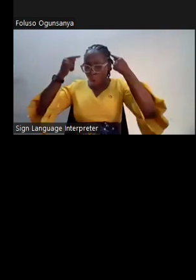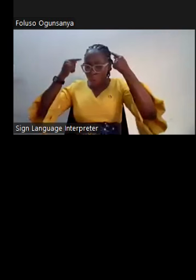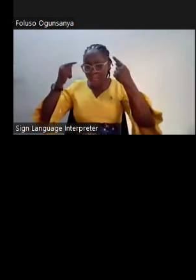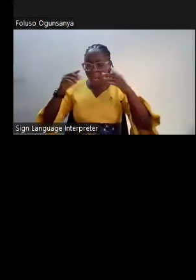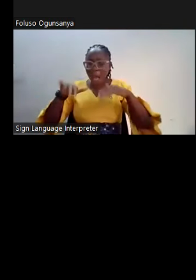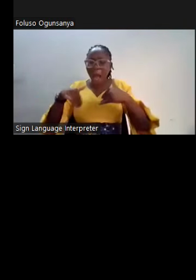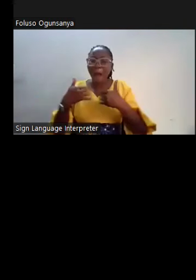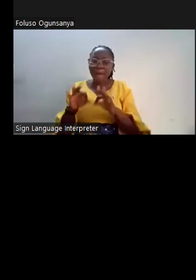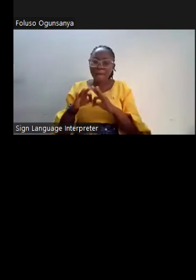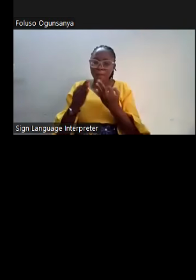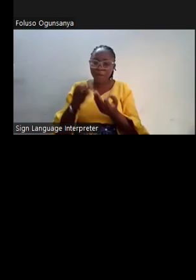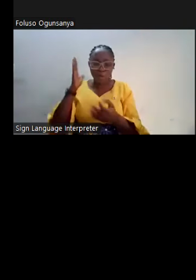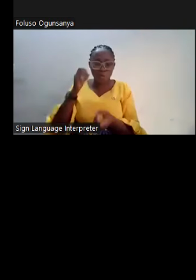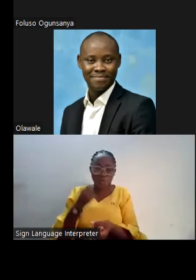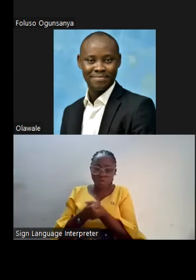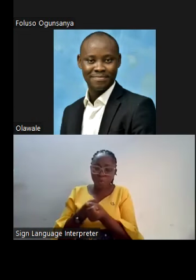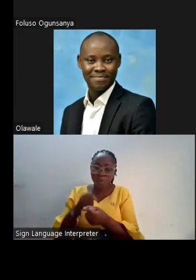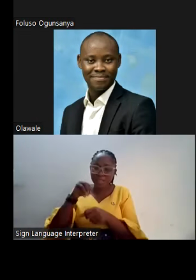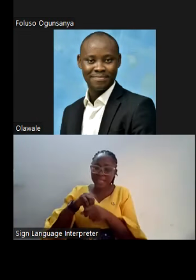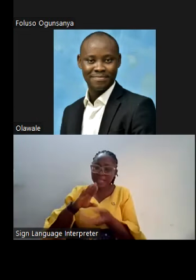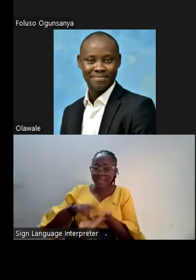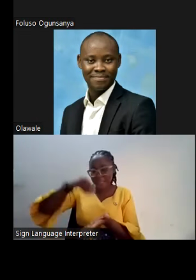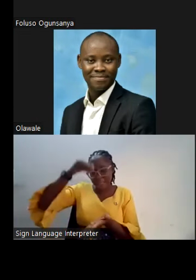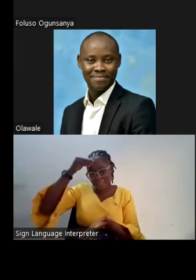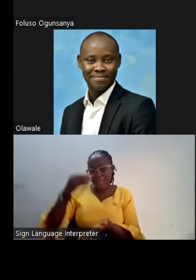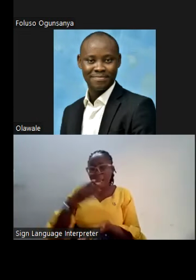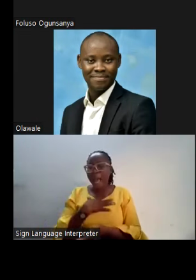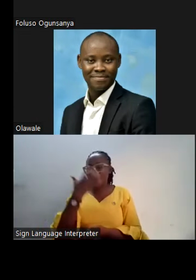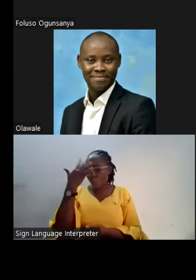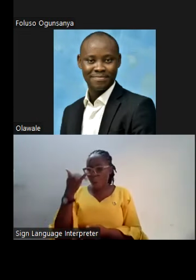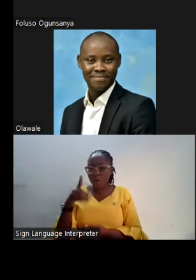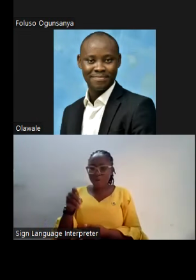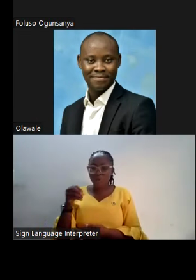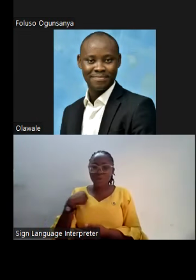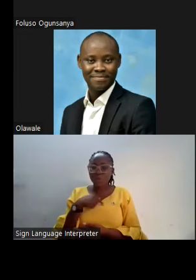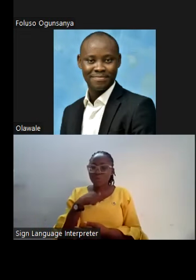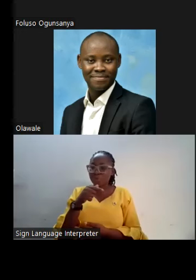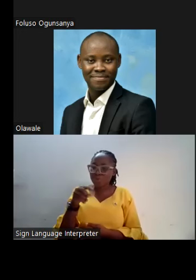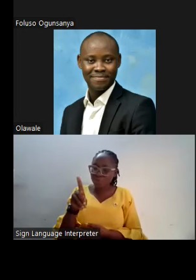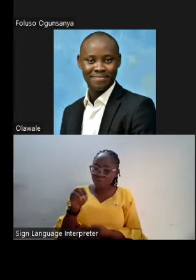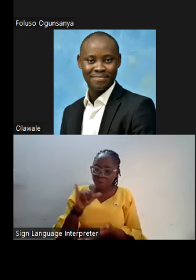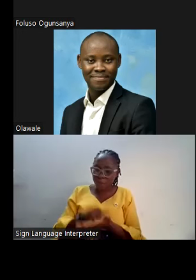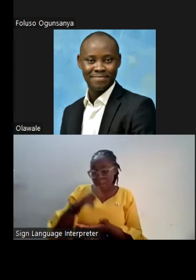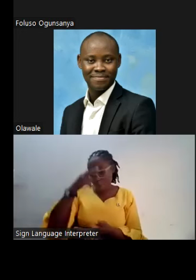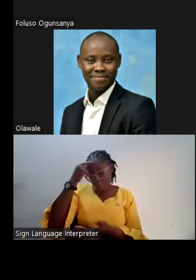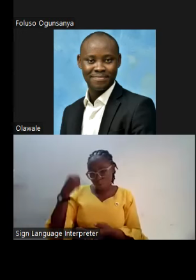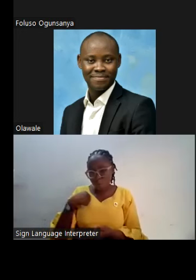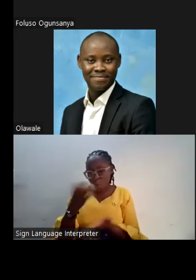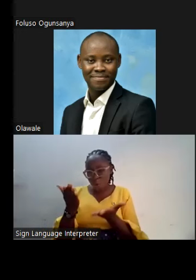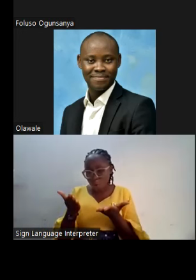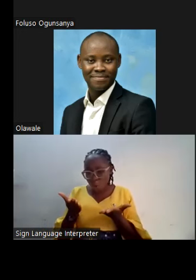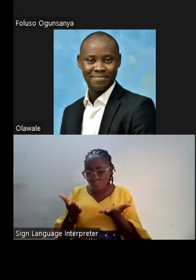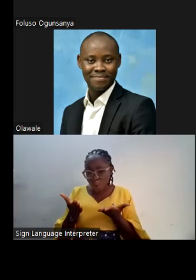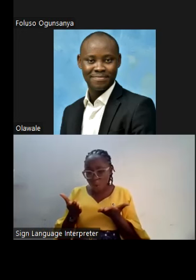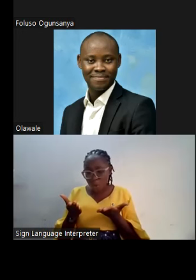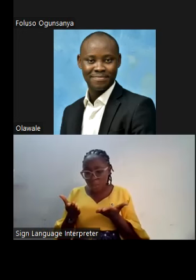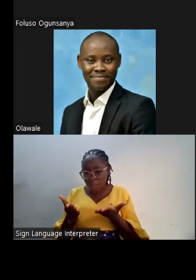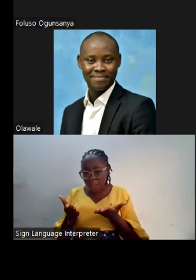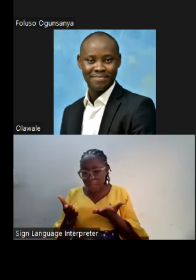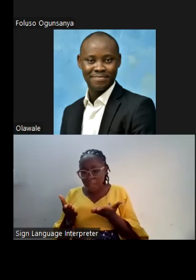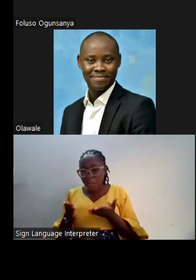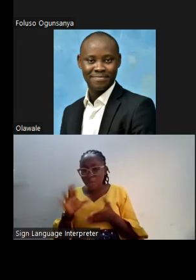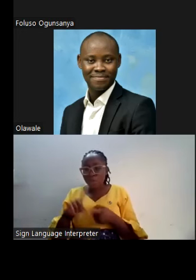through this learning? And then why do we do that? Because we want realistic goals. We want to develop